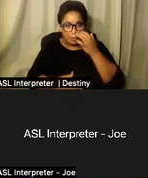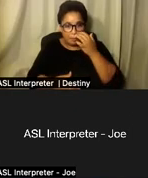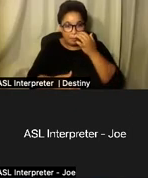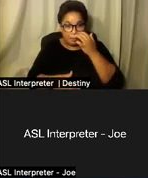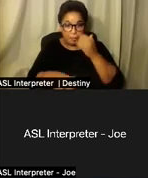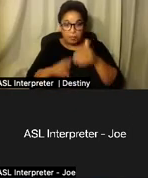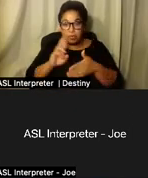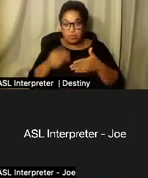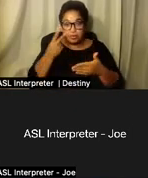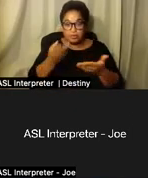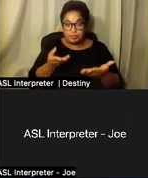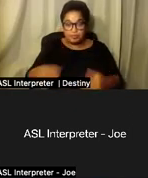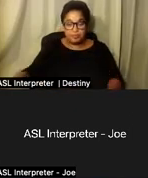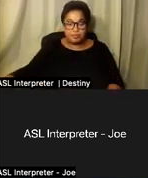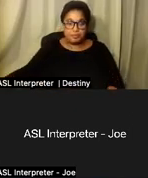results. So